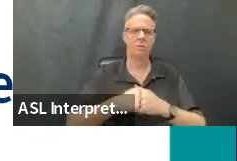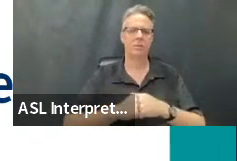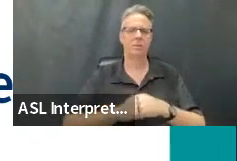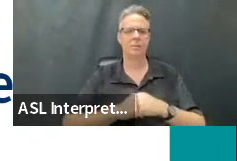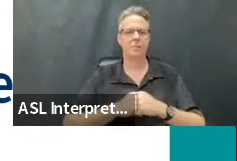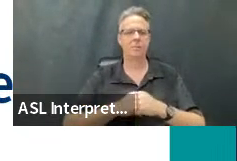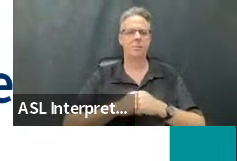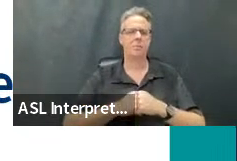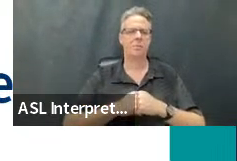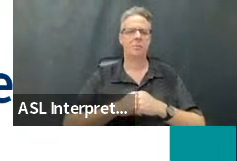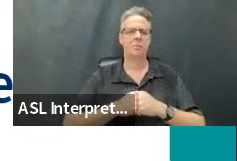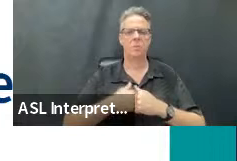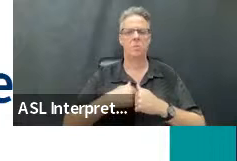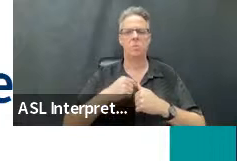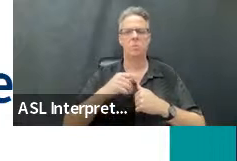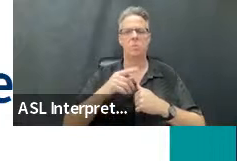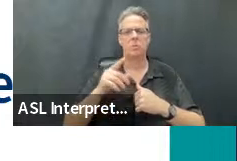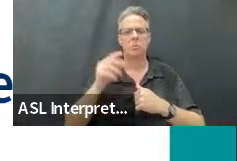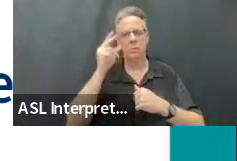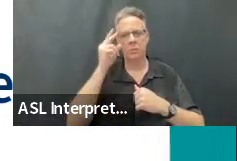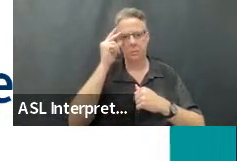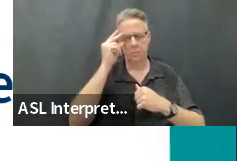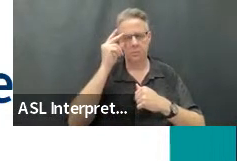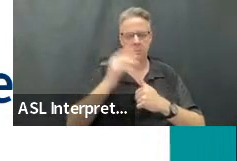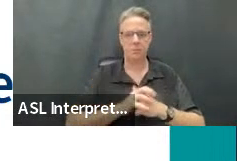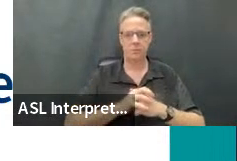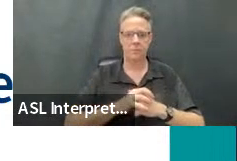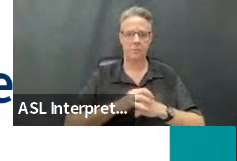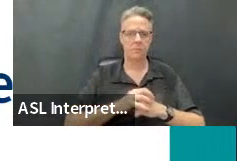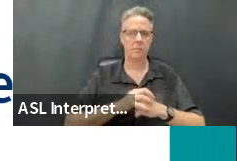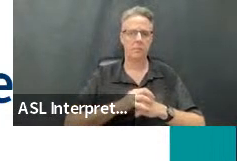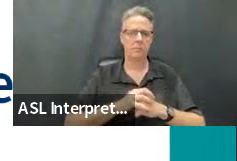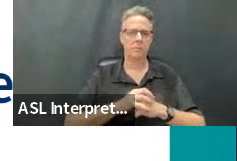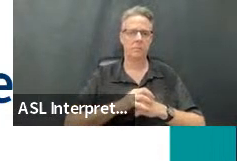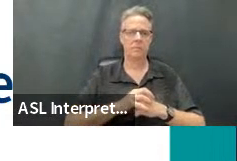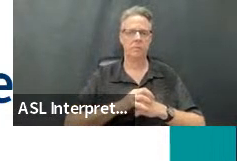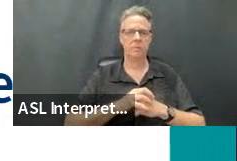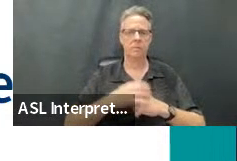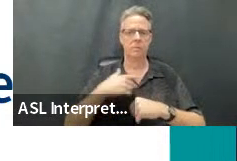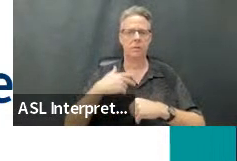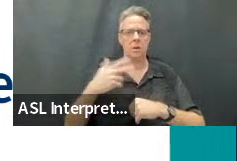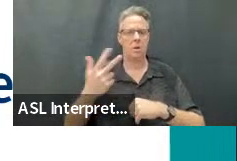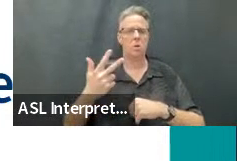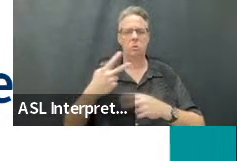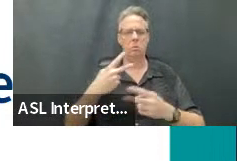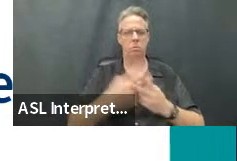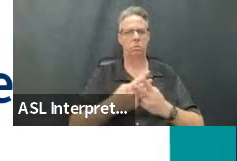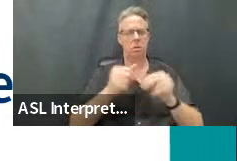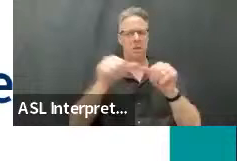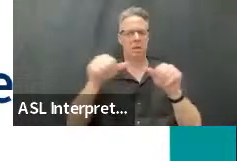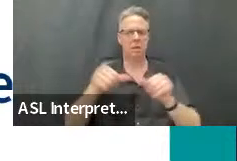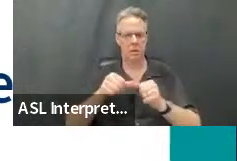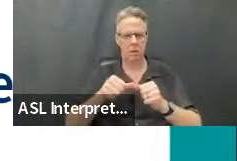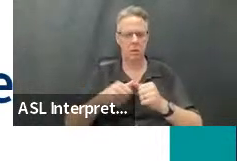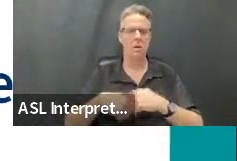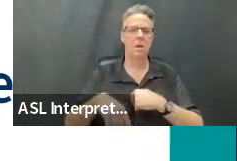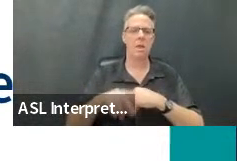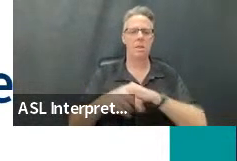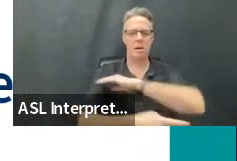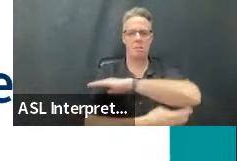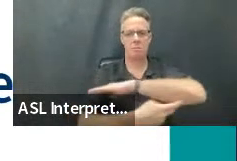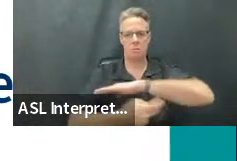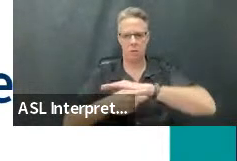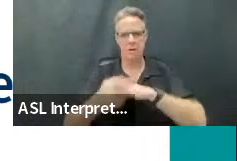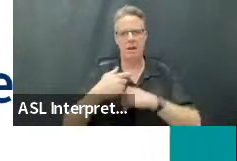main topical points as kind of a way. So of note here is kind of there's 3 bottlenecks kind of in our program area. 2 of them are at the bridge. So